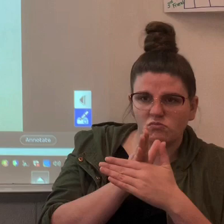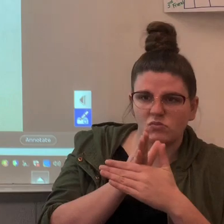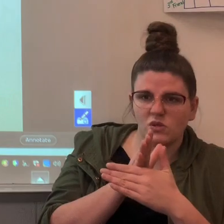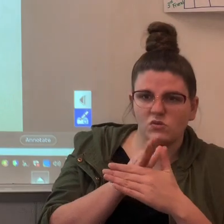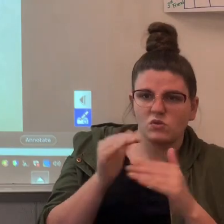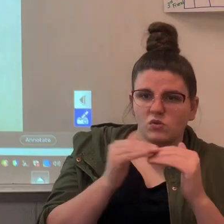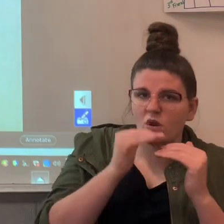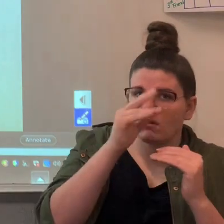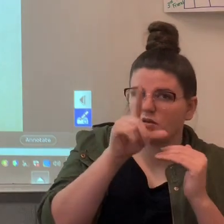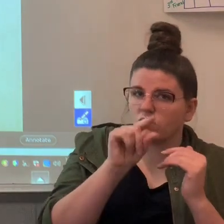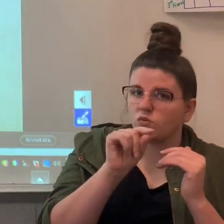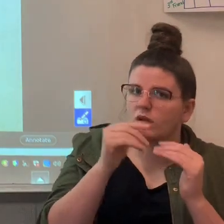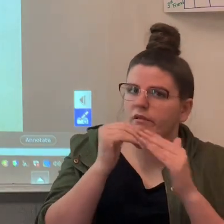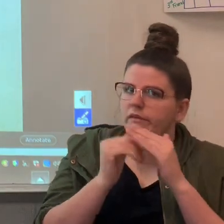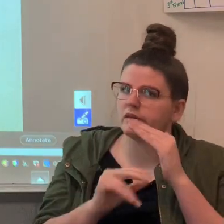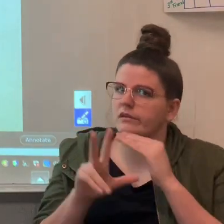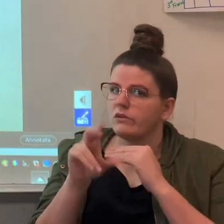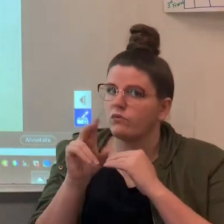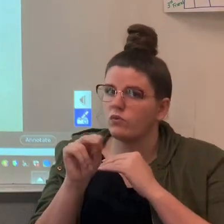30.